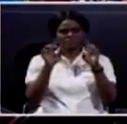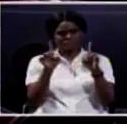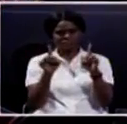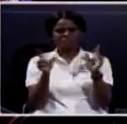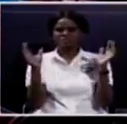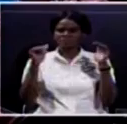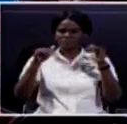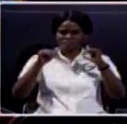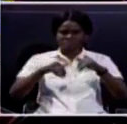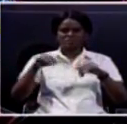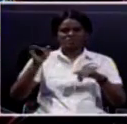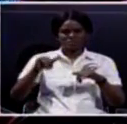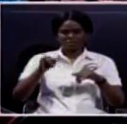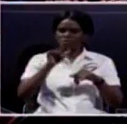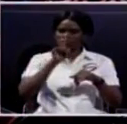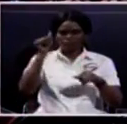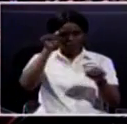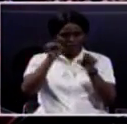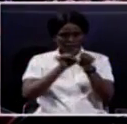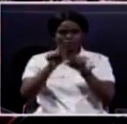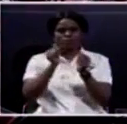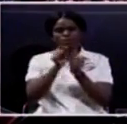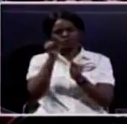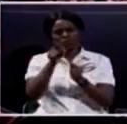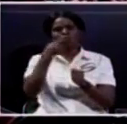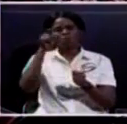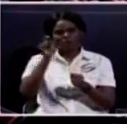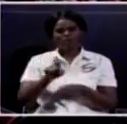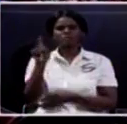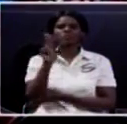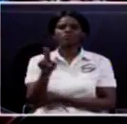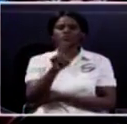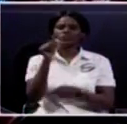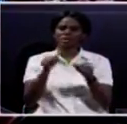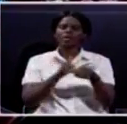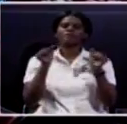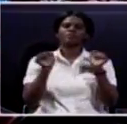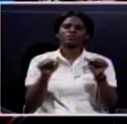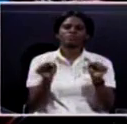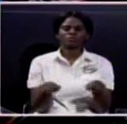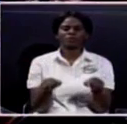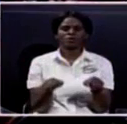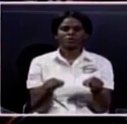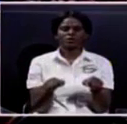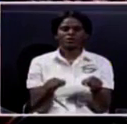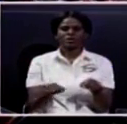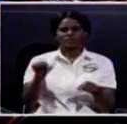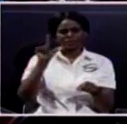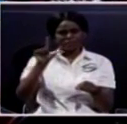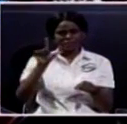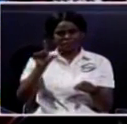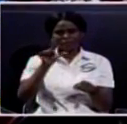fallen. Yes, I agree with you. We must use every possible means. Pupils can't read. Leakage is the order of the